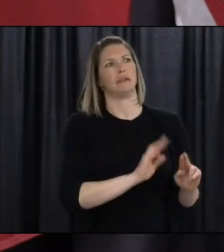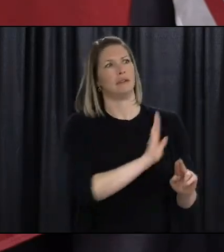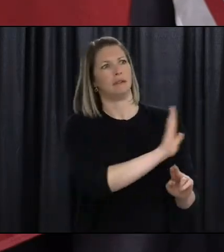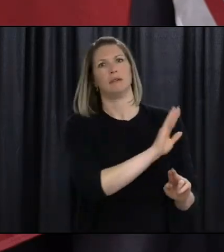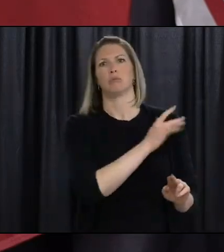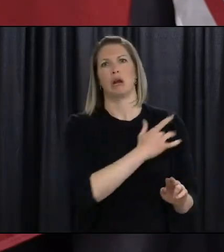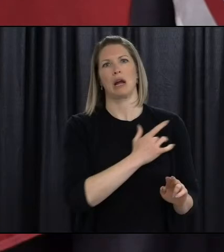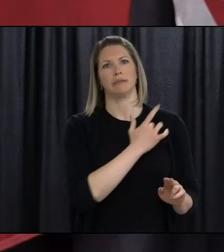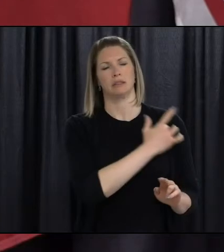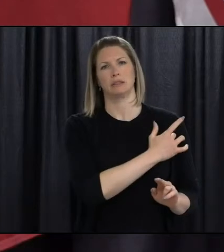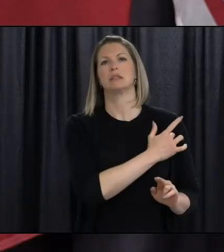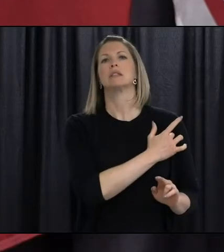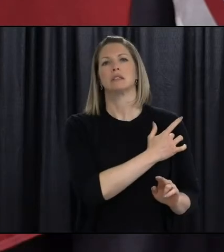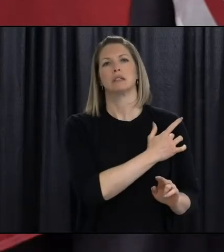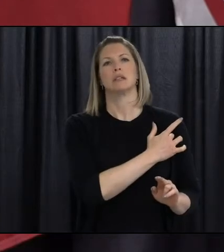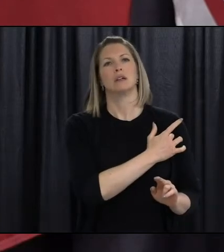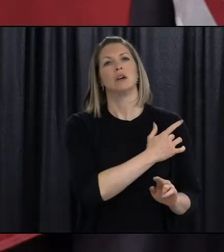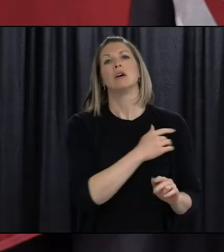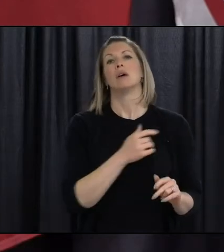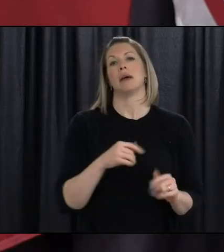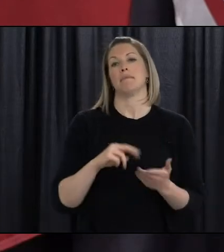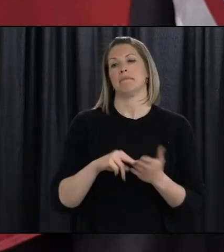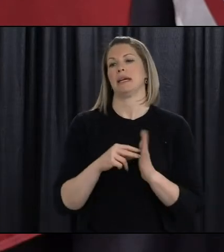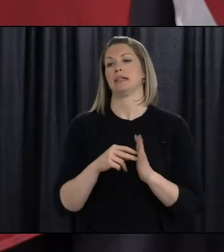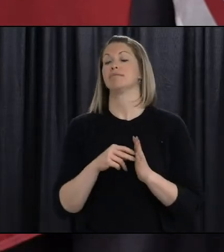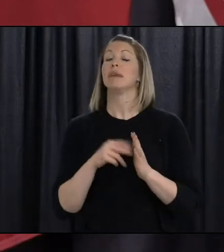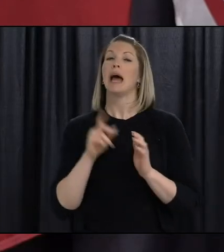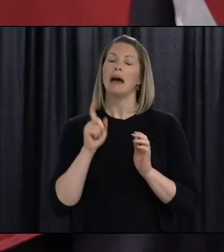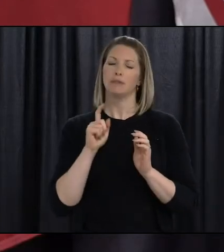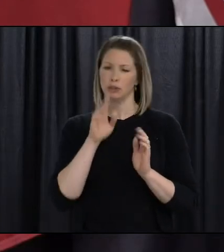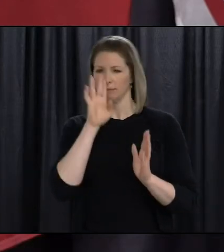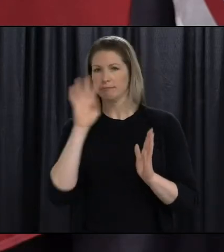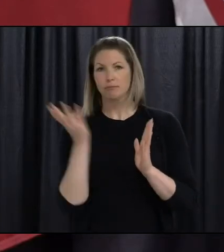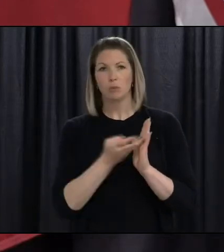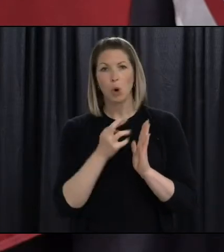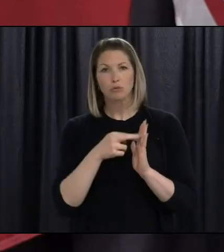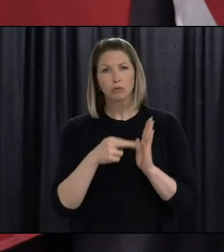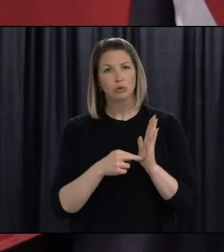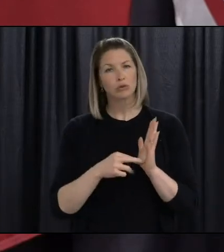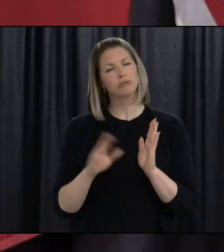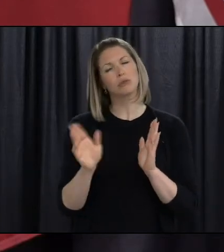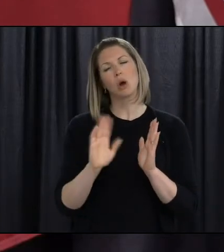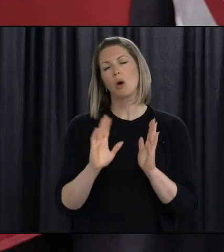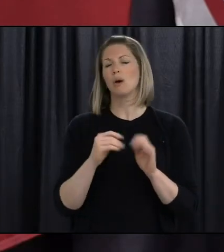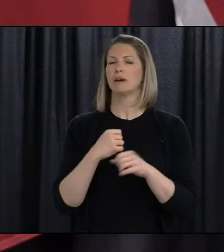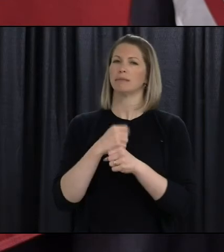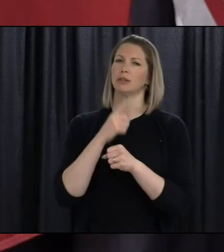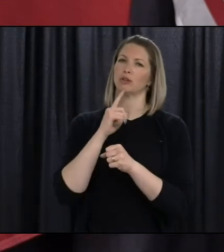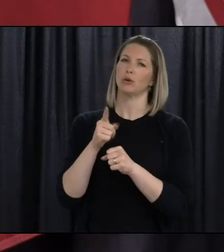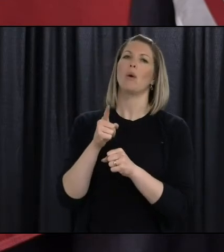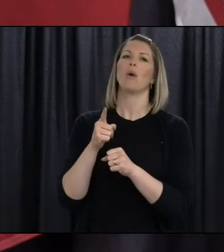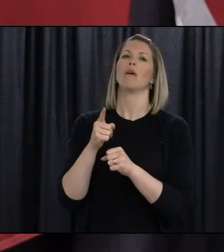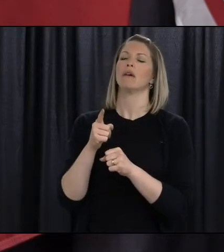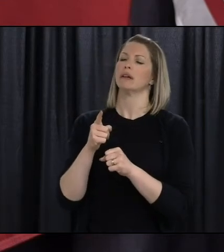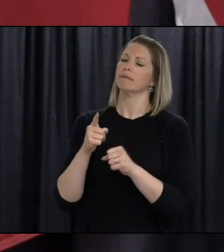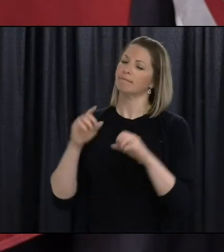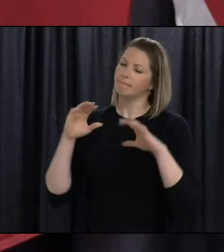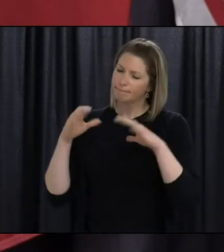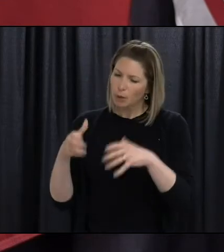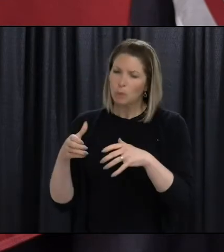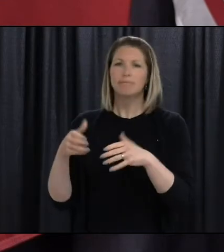be complacent. We must continue to work together to keep COVID at bay as we continue to work with you to